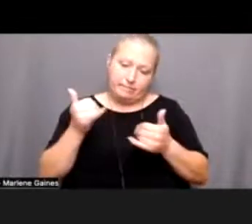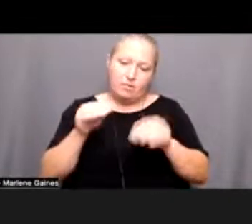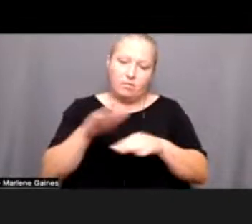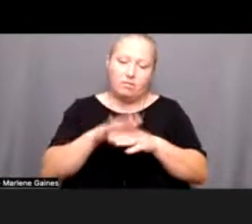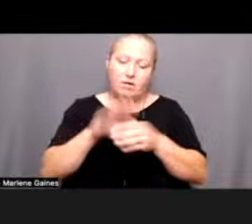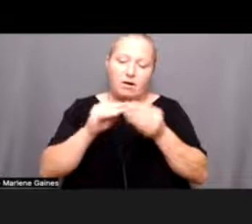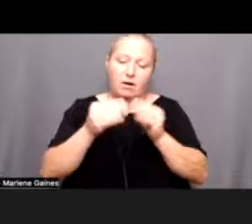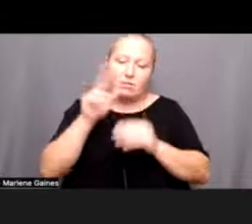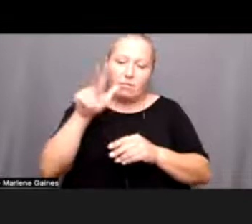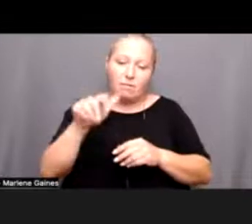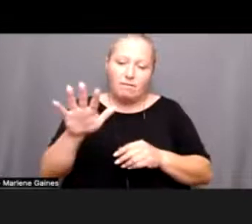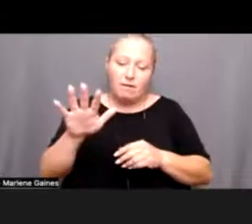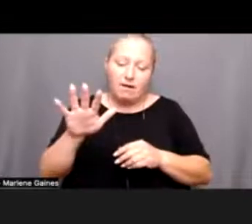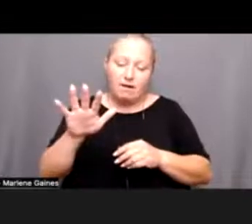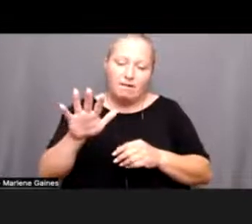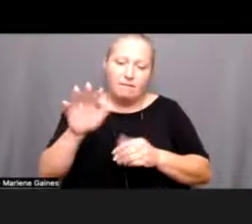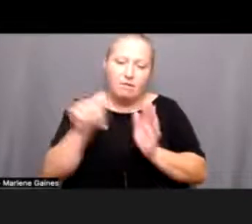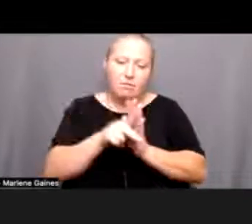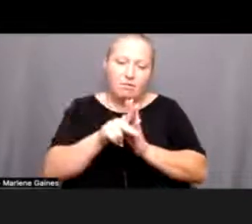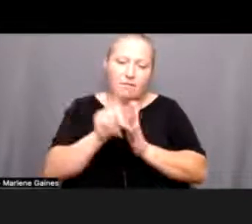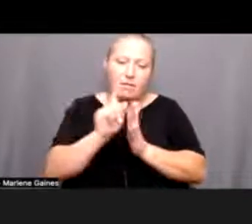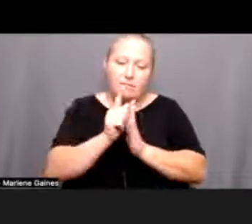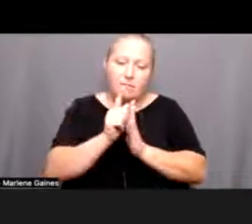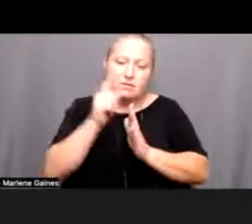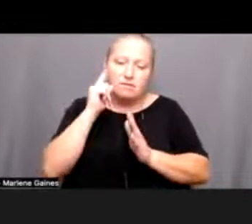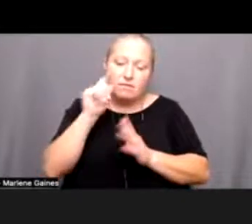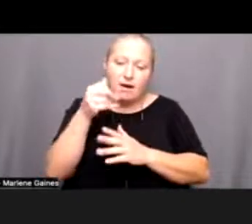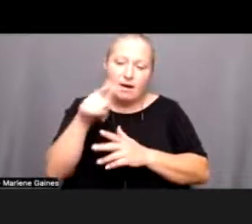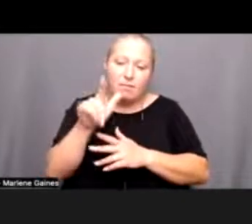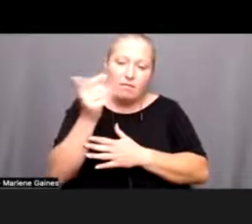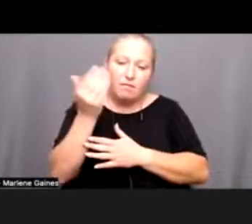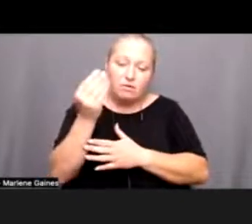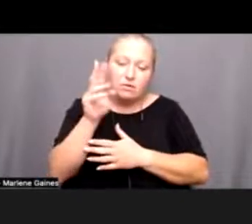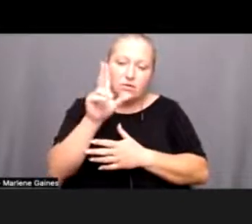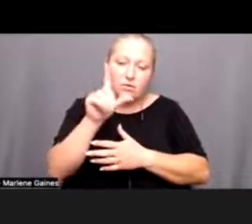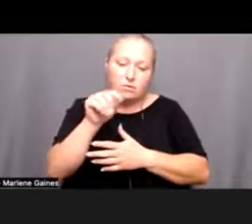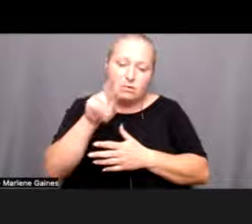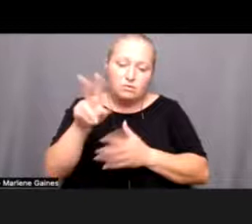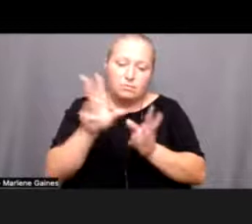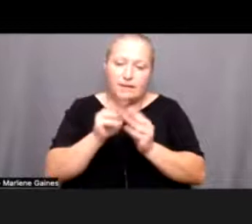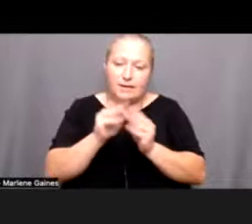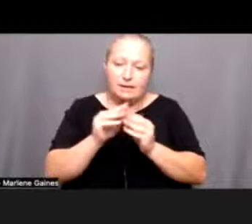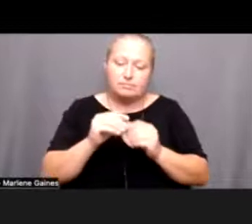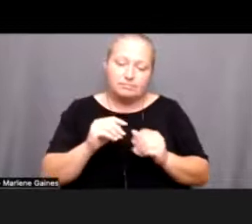item 3.5, approval of the minutes for the April 14th, 2022 meeting.